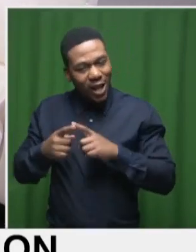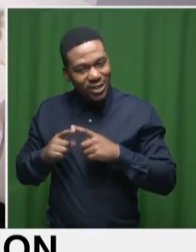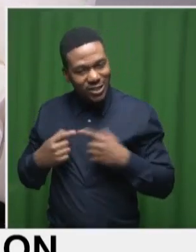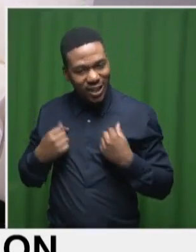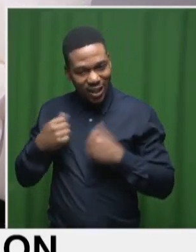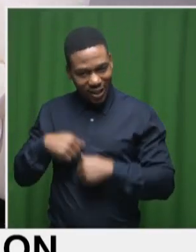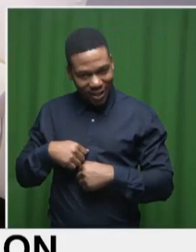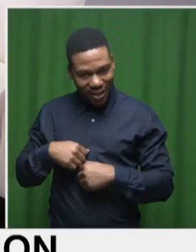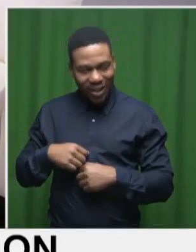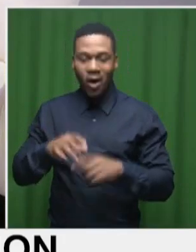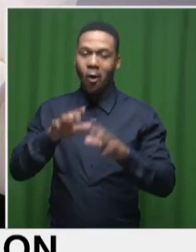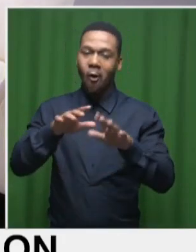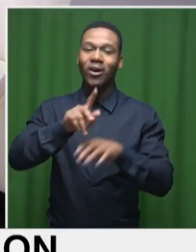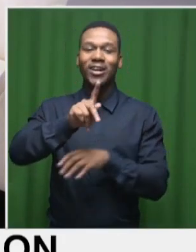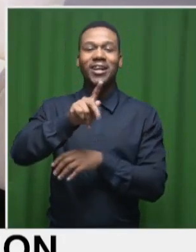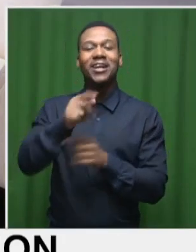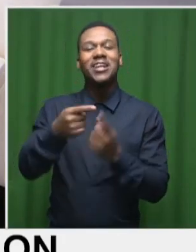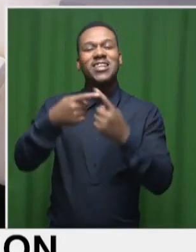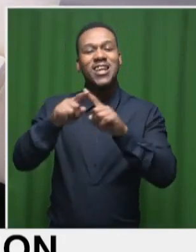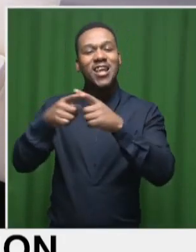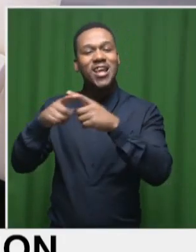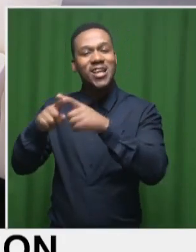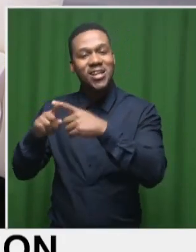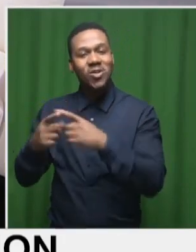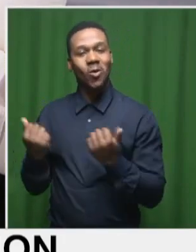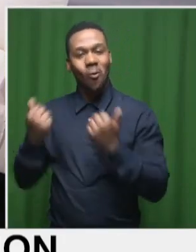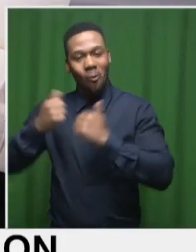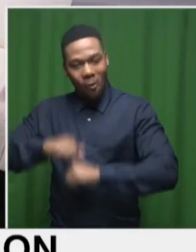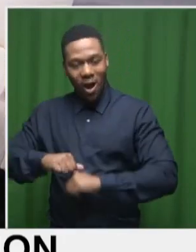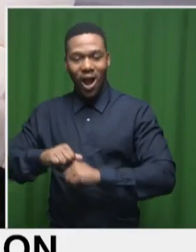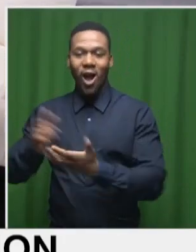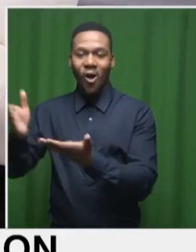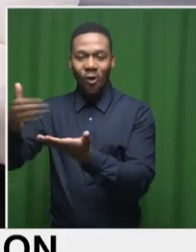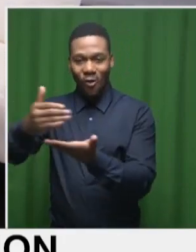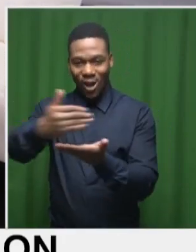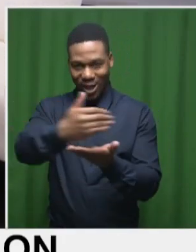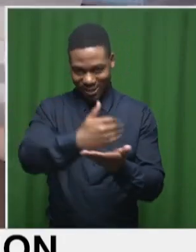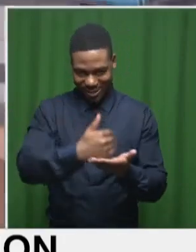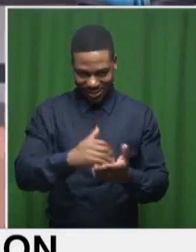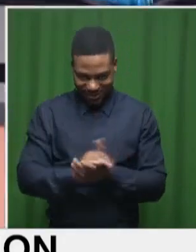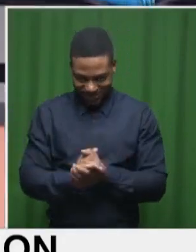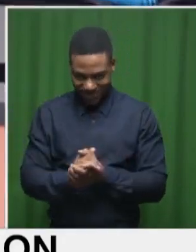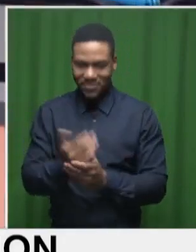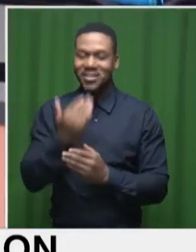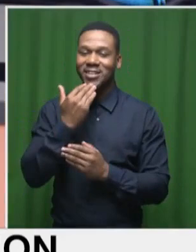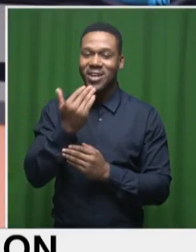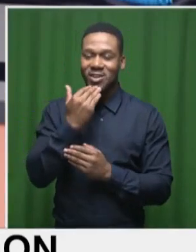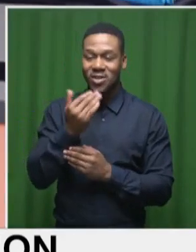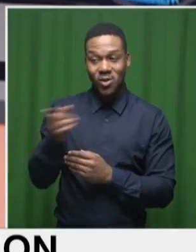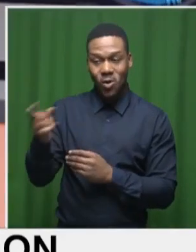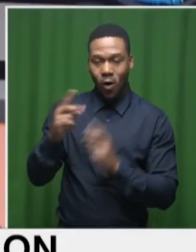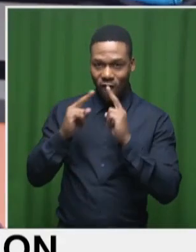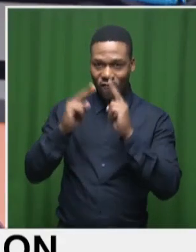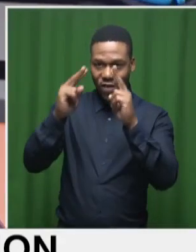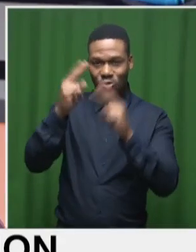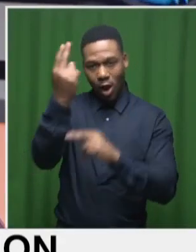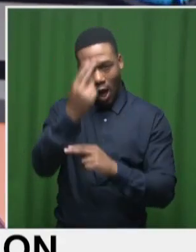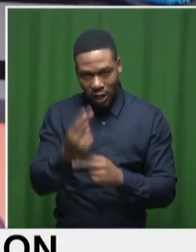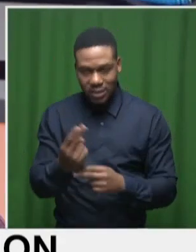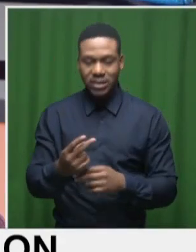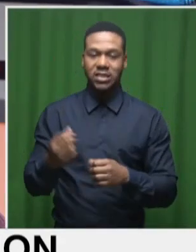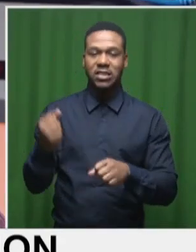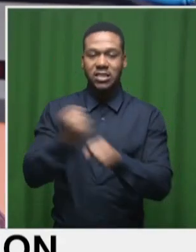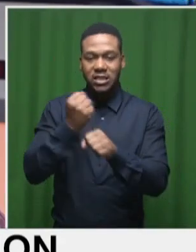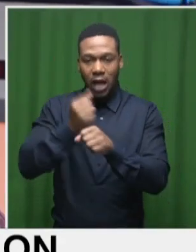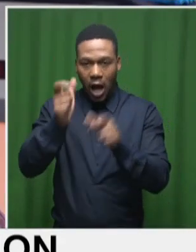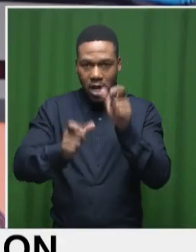Knitwear collection. Knitwear. That's the word I'm looking for. Thank you so much. Thank you very much for having that me. was visual artist, designer, and illustrator Masonwabe